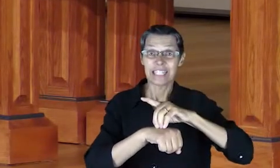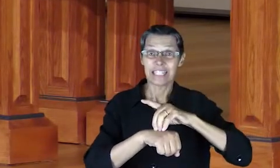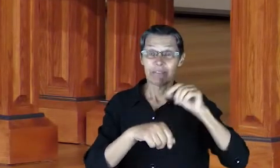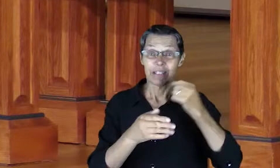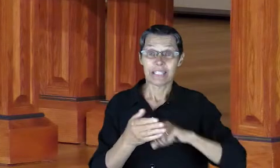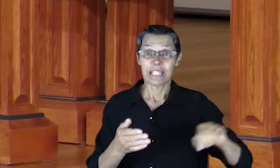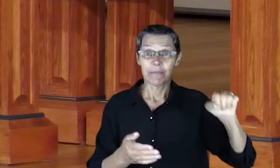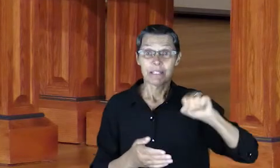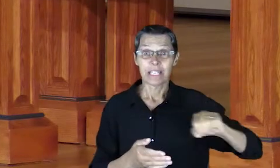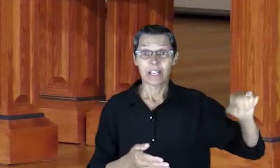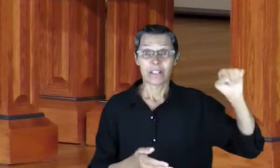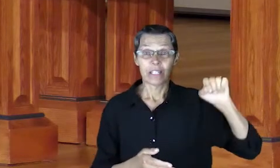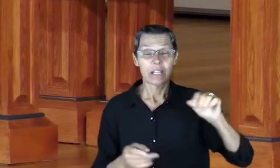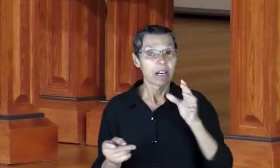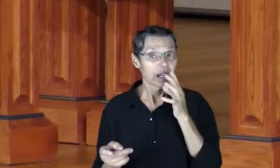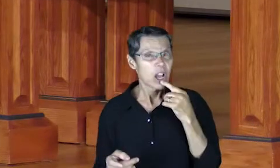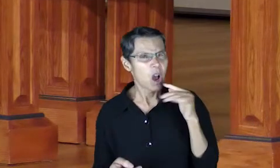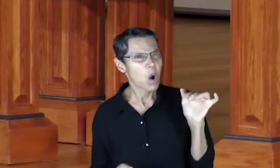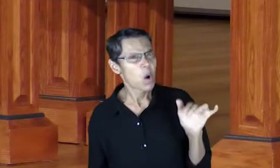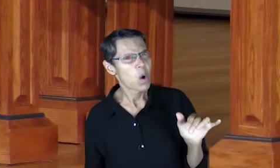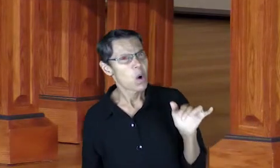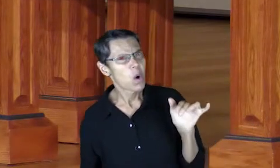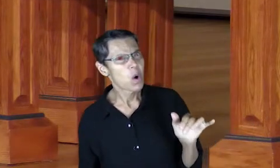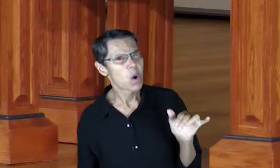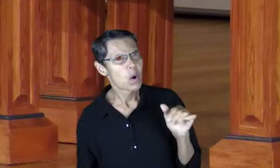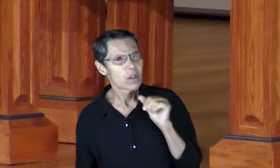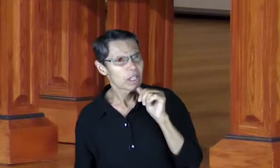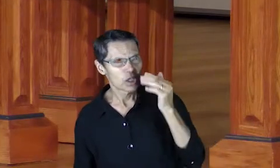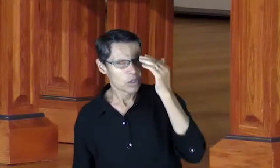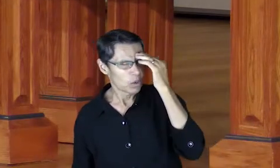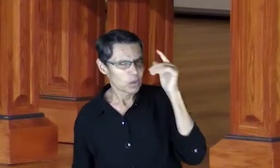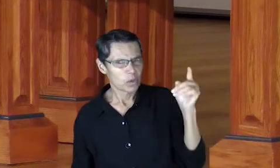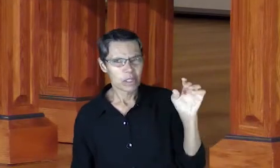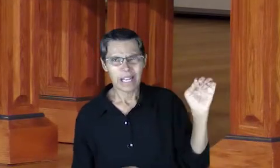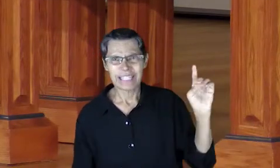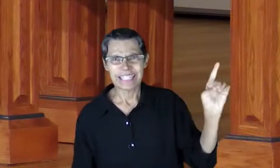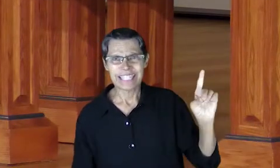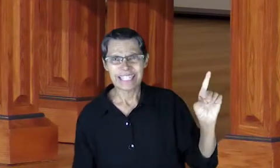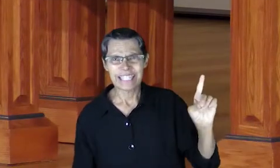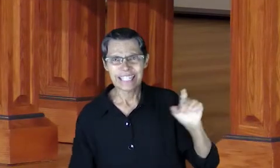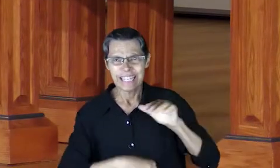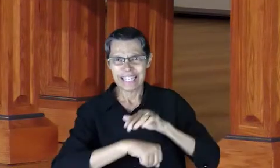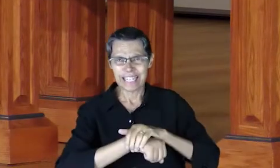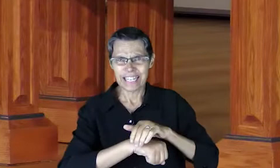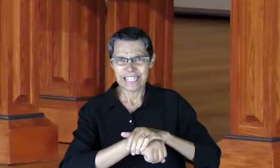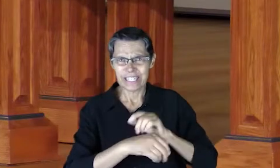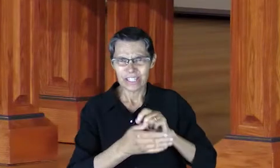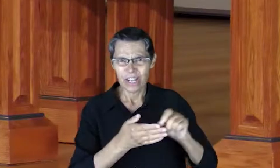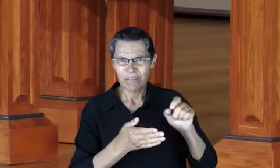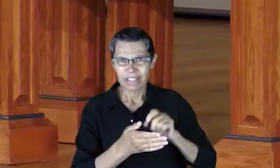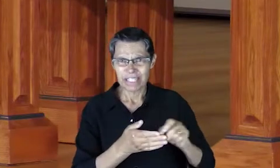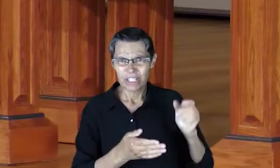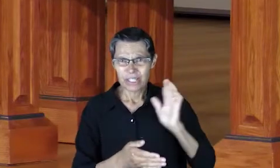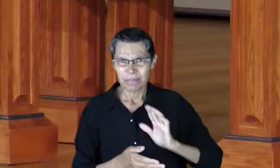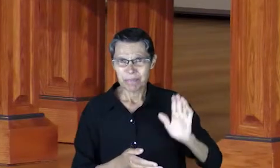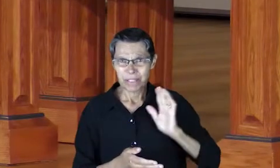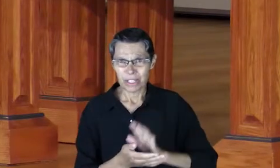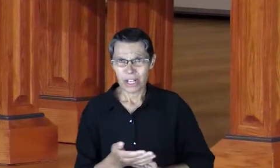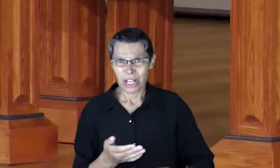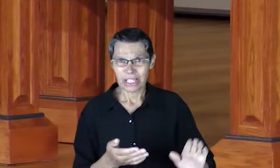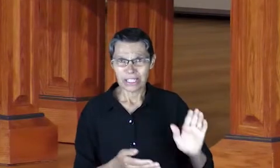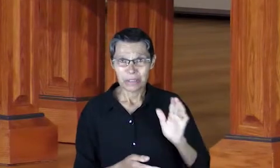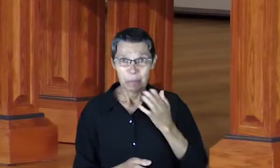of this particular seminary. And her mom said, oh my, they evidently don't know that you got a D in English composition when you were